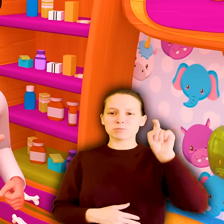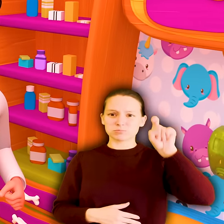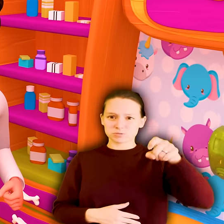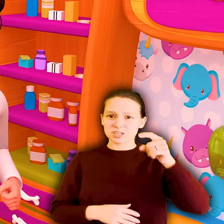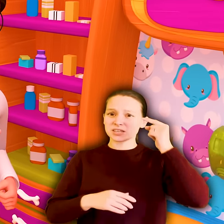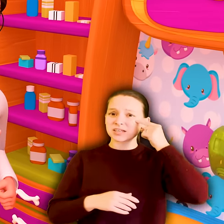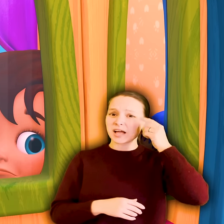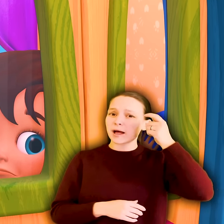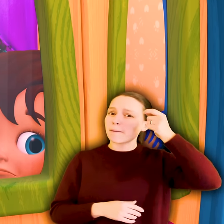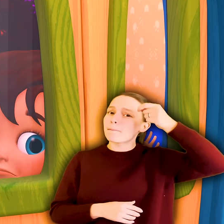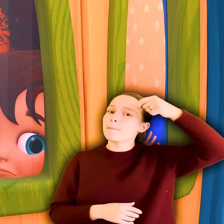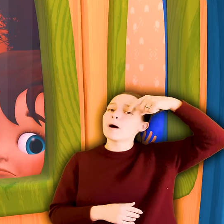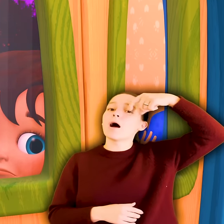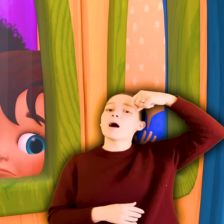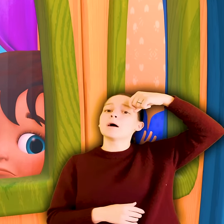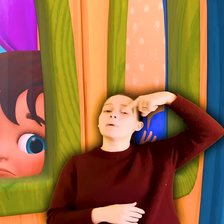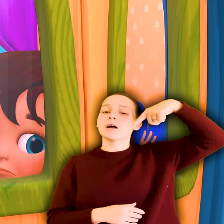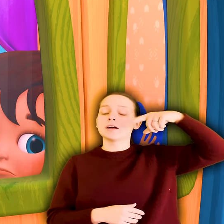need some